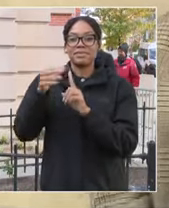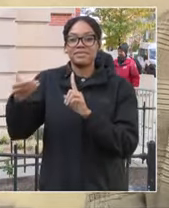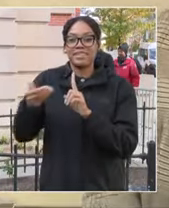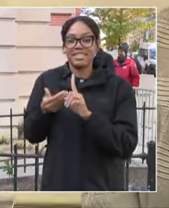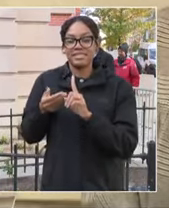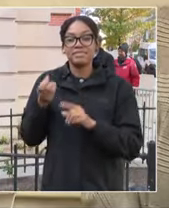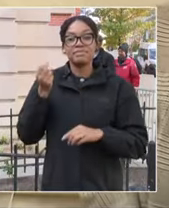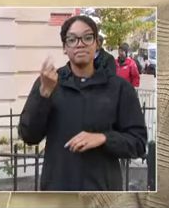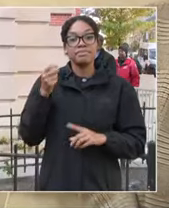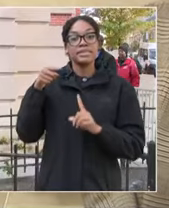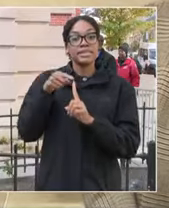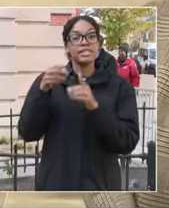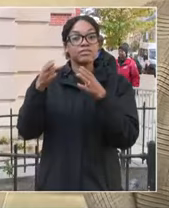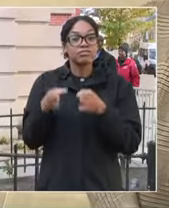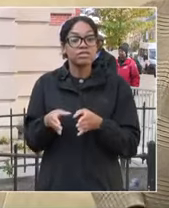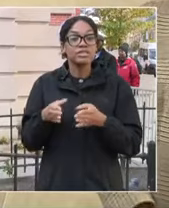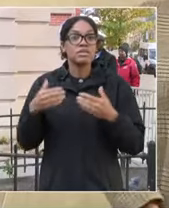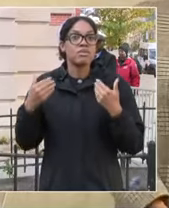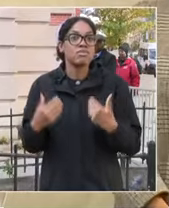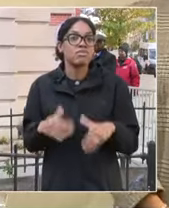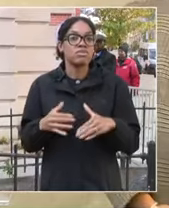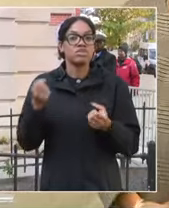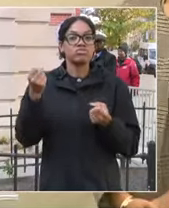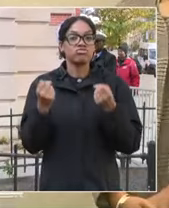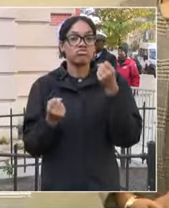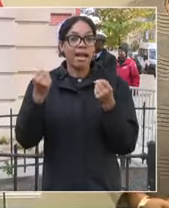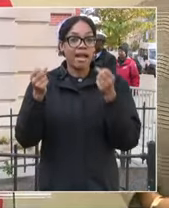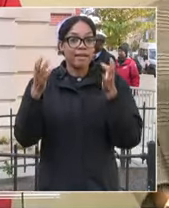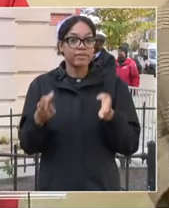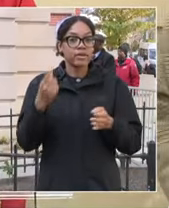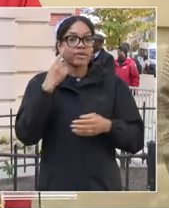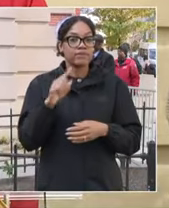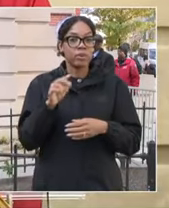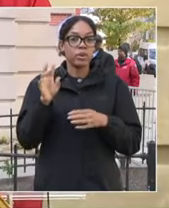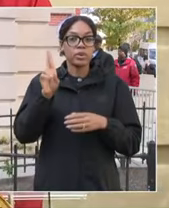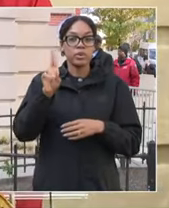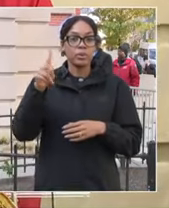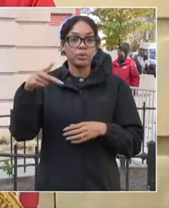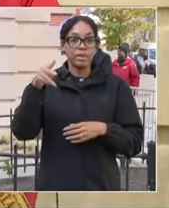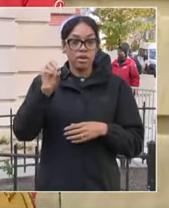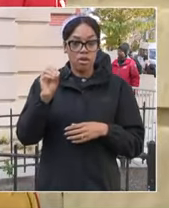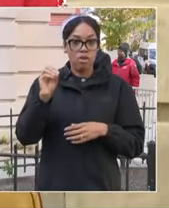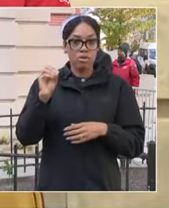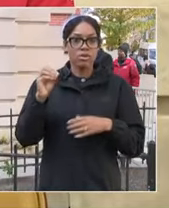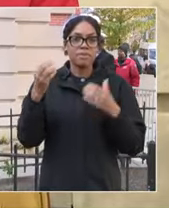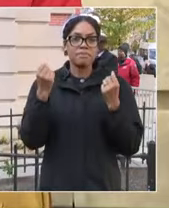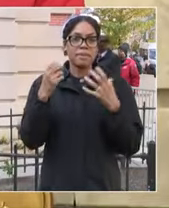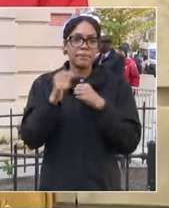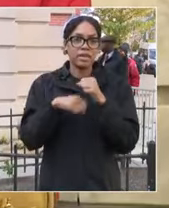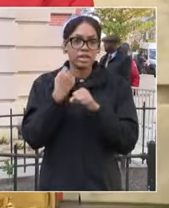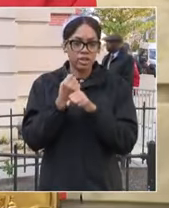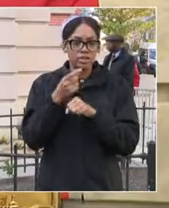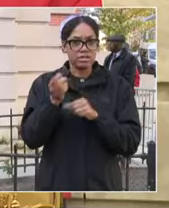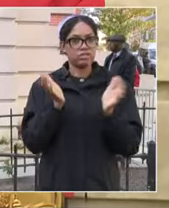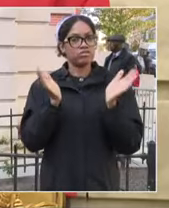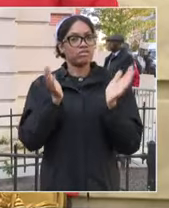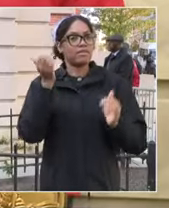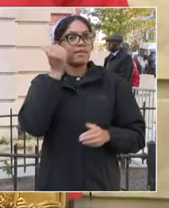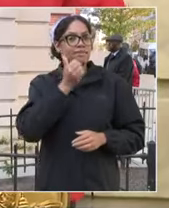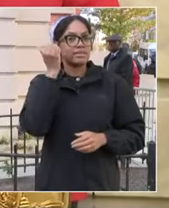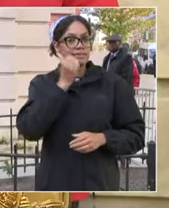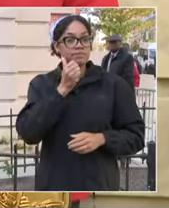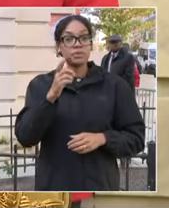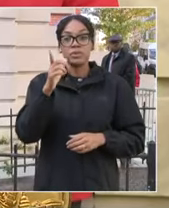driving with UPO for more than 31 years and serving on the front lines every single day. I want to introduce you to